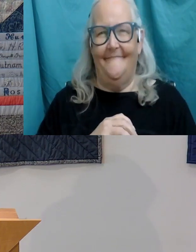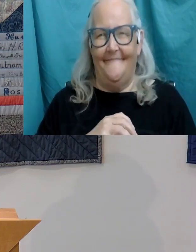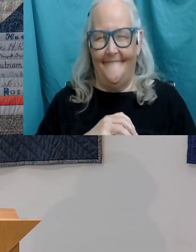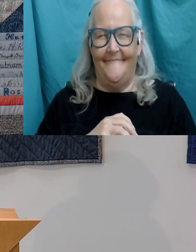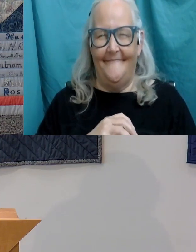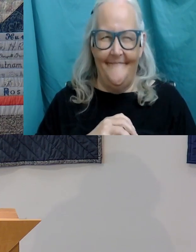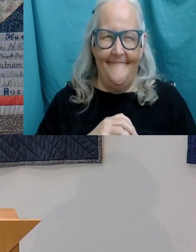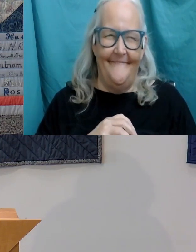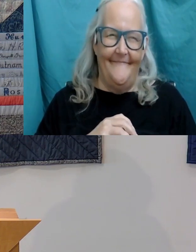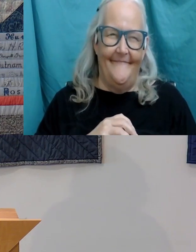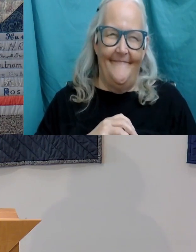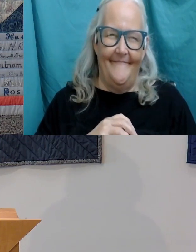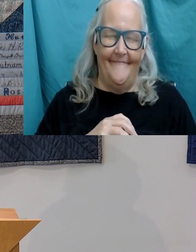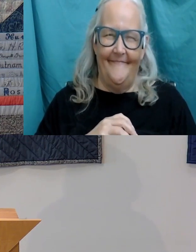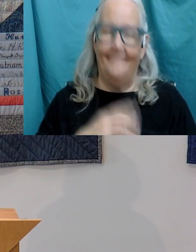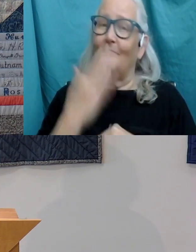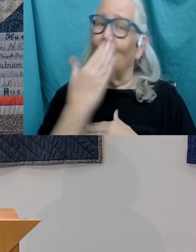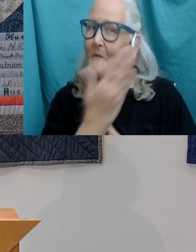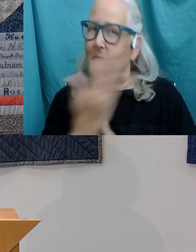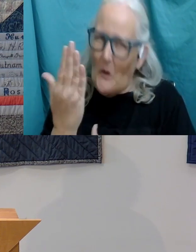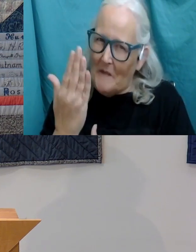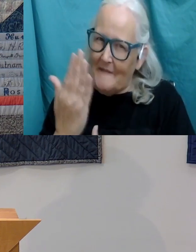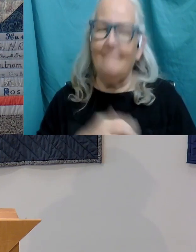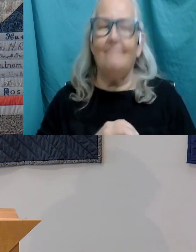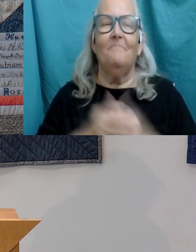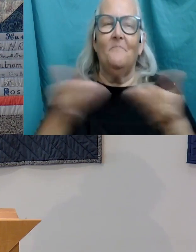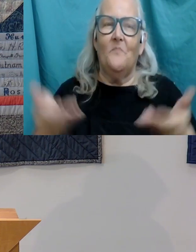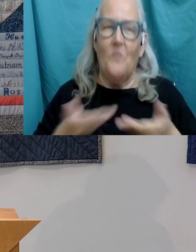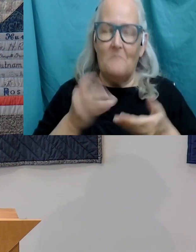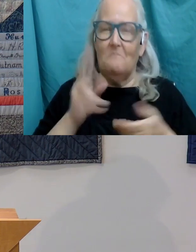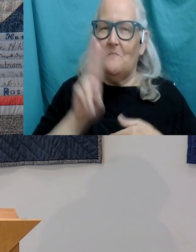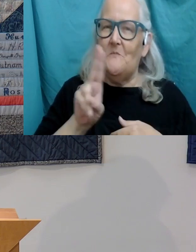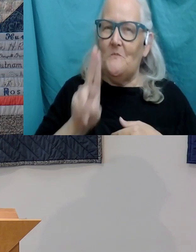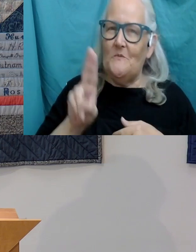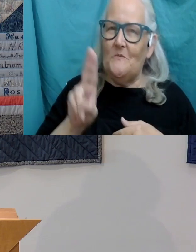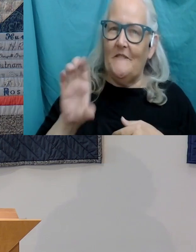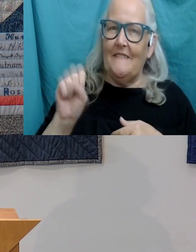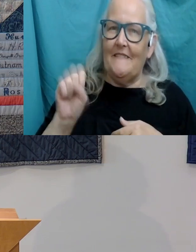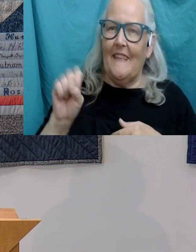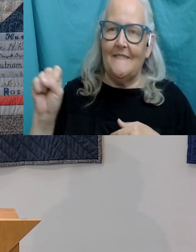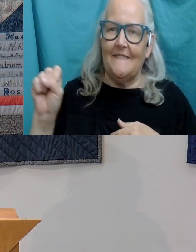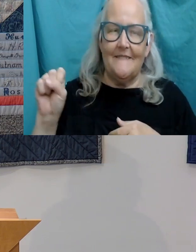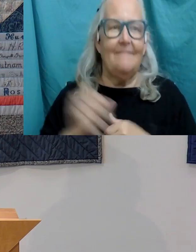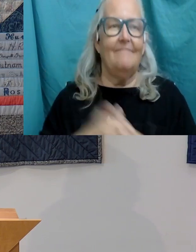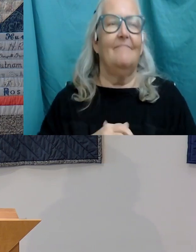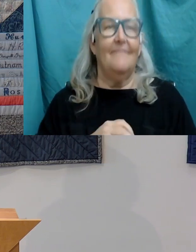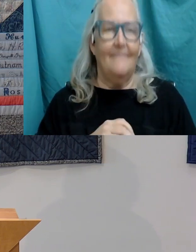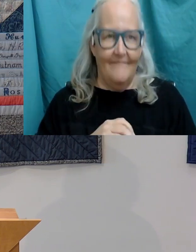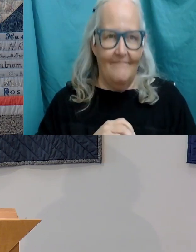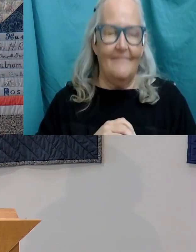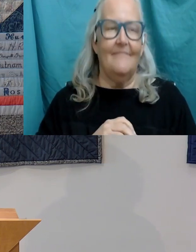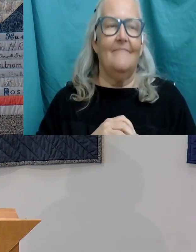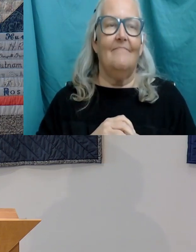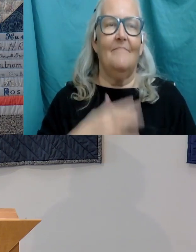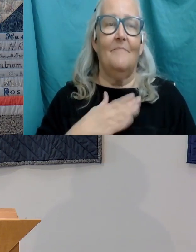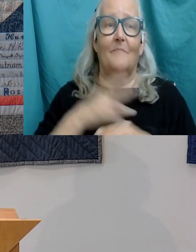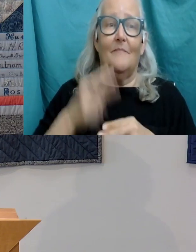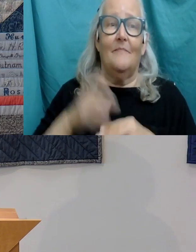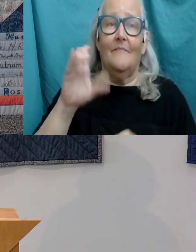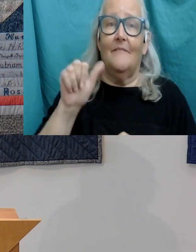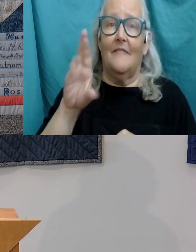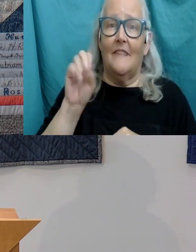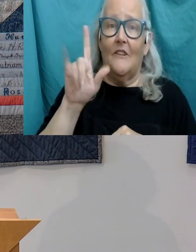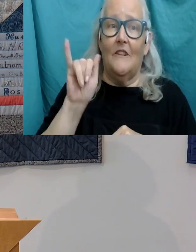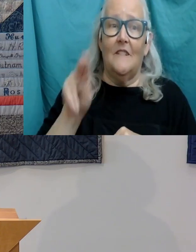Good morning, everyone. Welcome to the Unitarian Universalist Church of Silver Spring. My name is Carolyn Savadkin. I'm